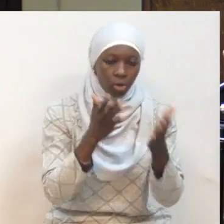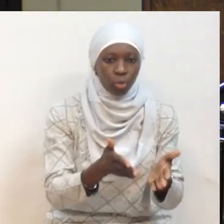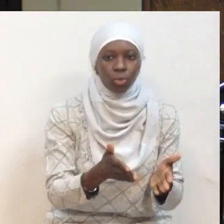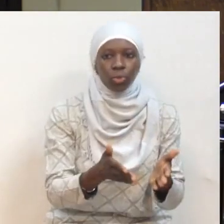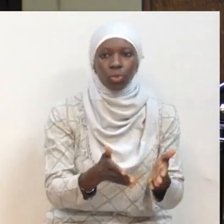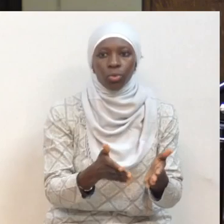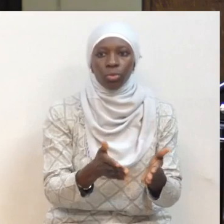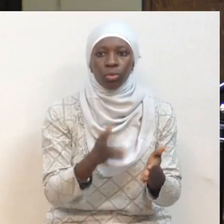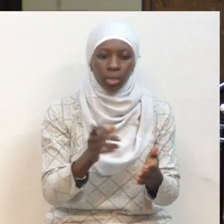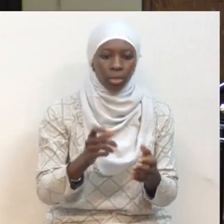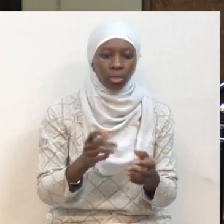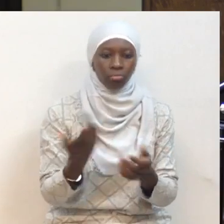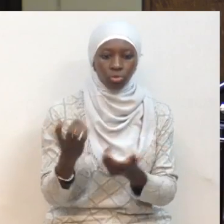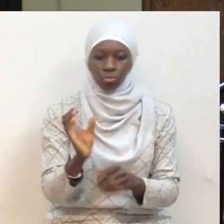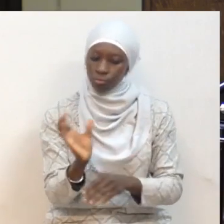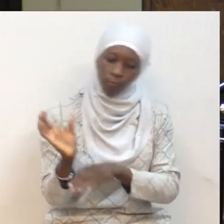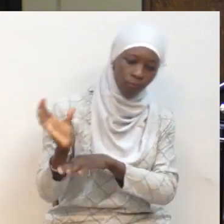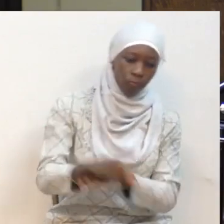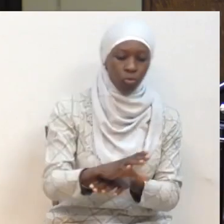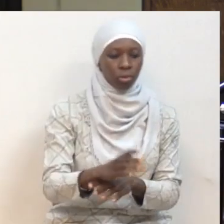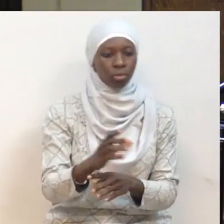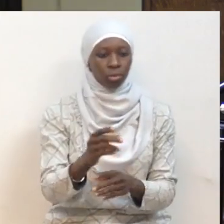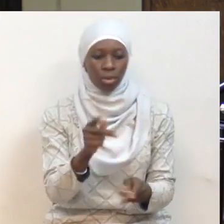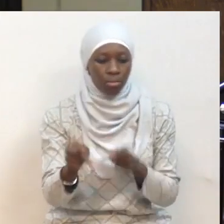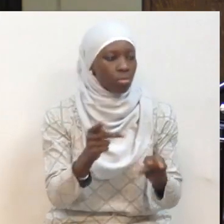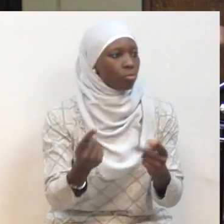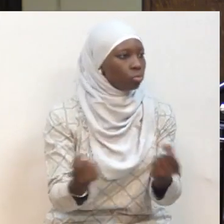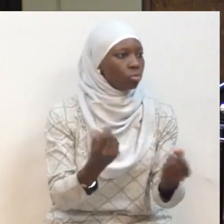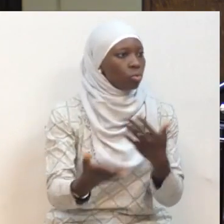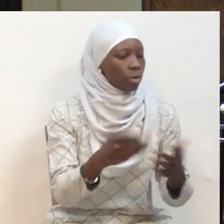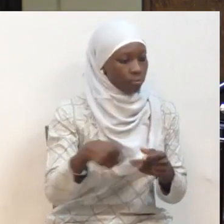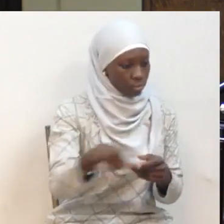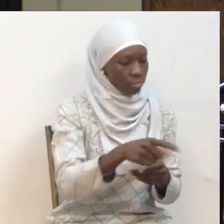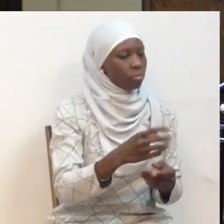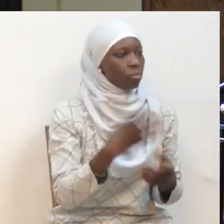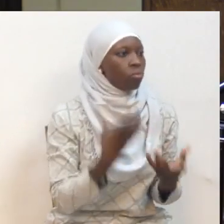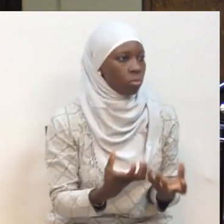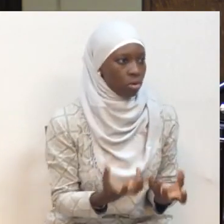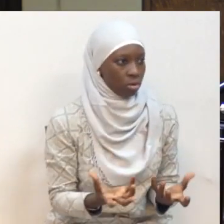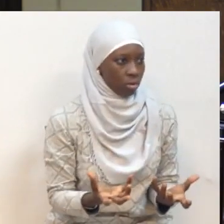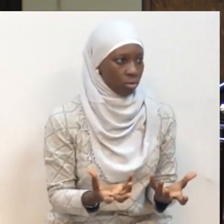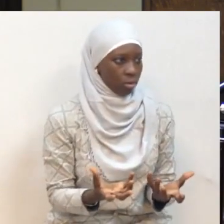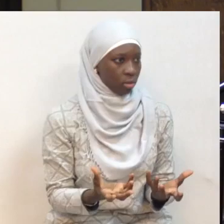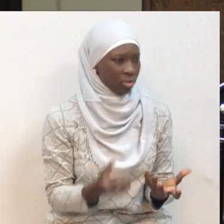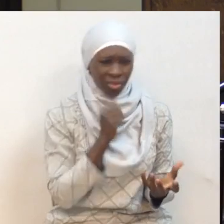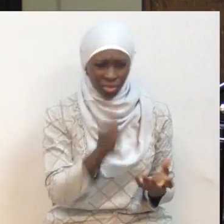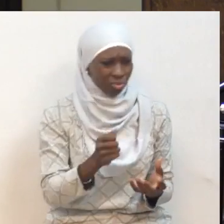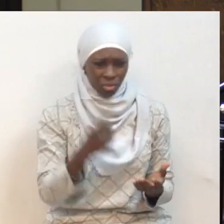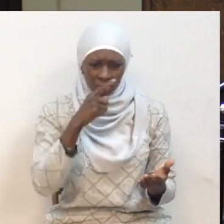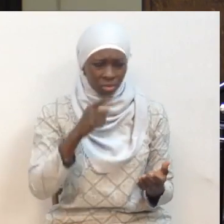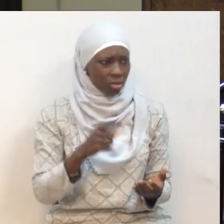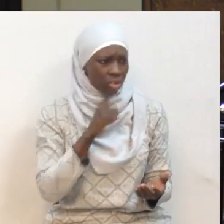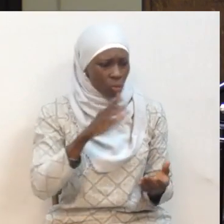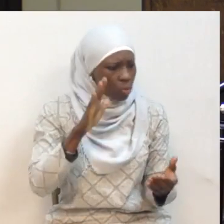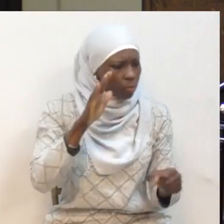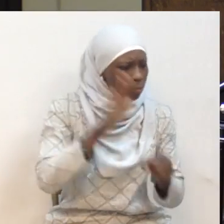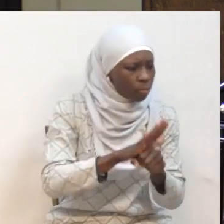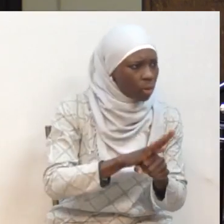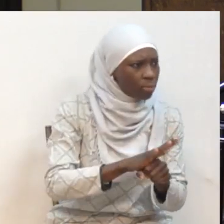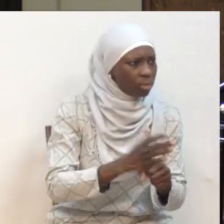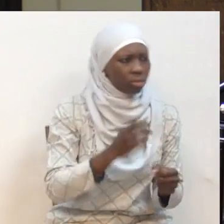bay'ah, that is not commitment, that is no contract between the ruled and the